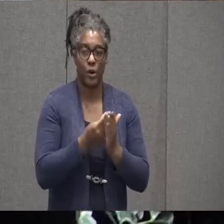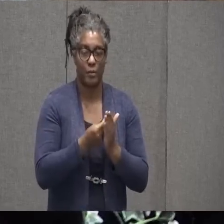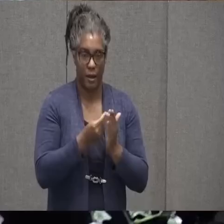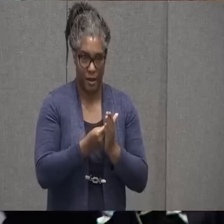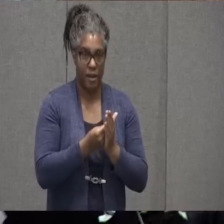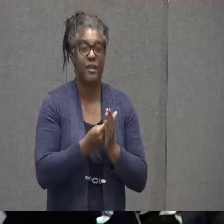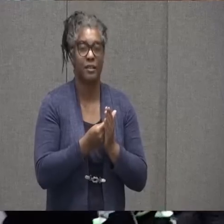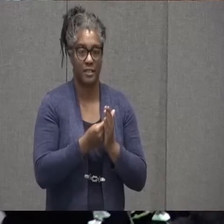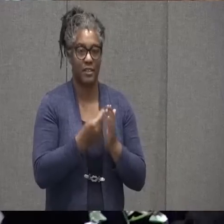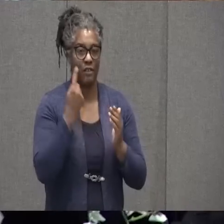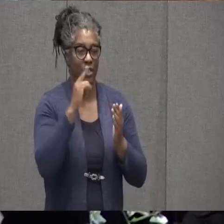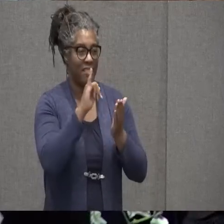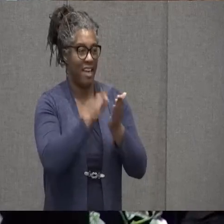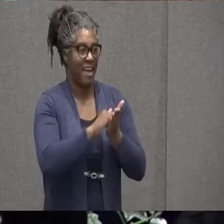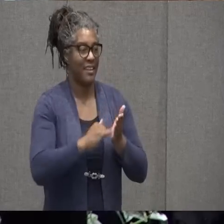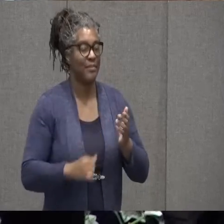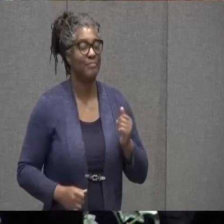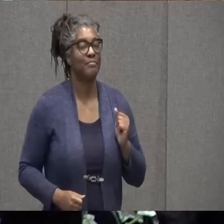that.